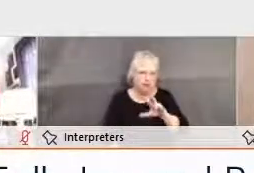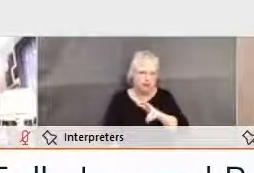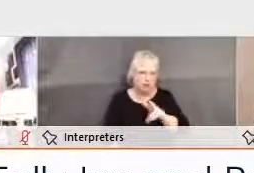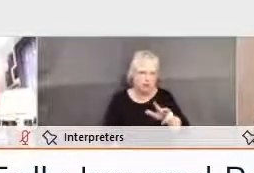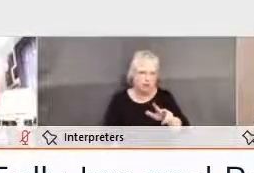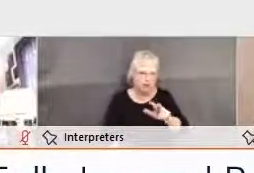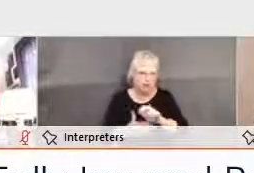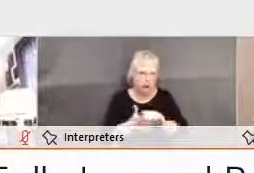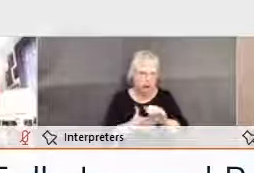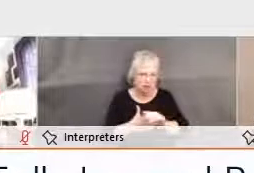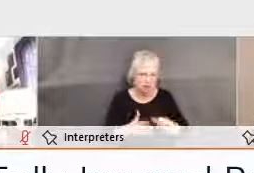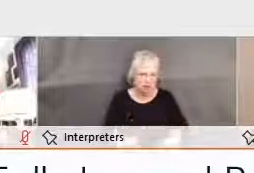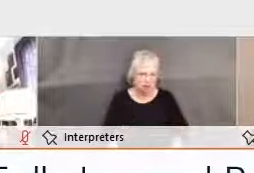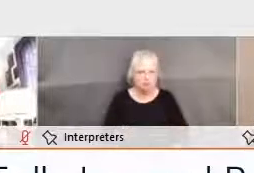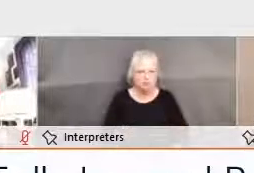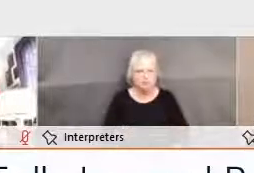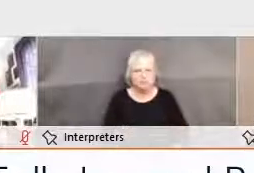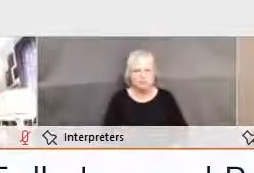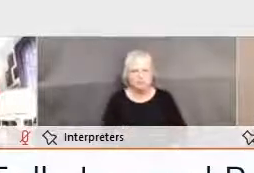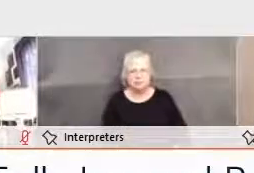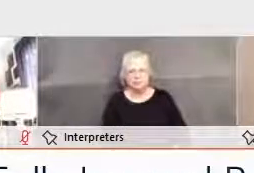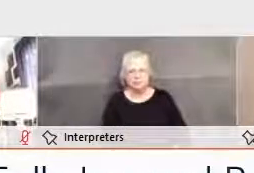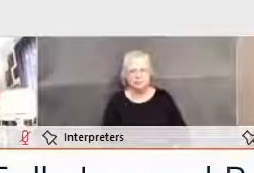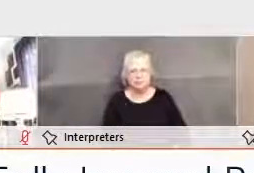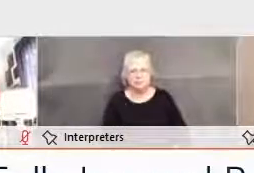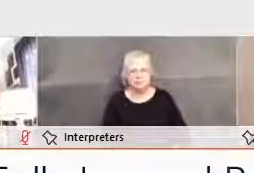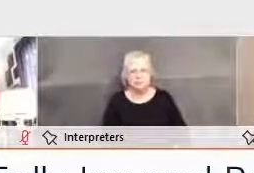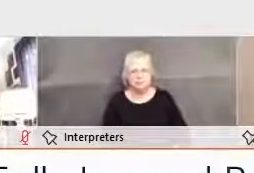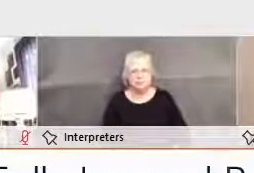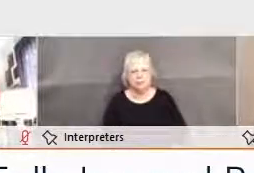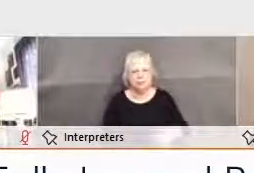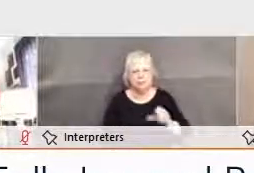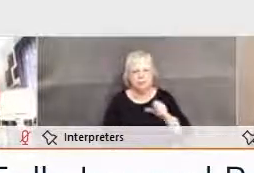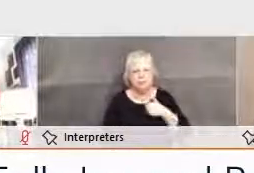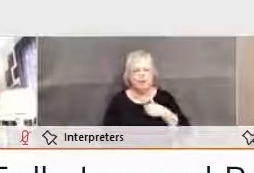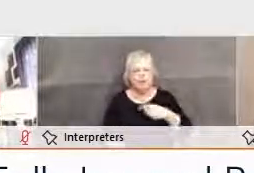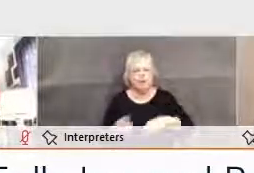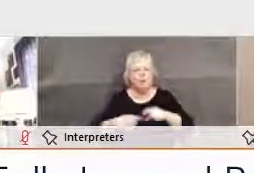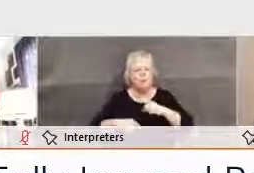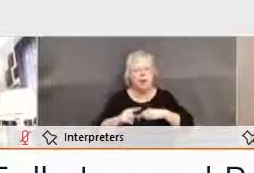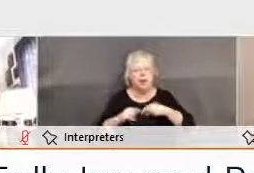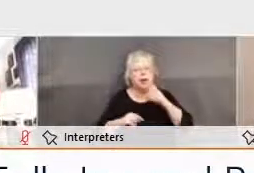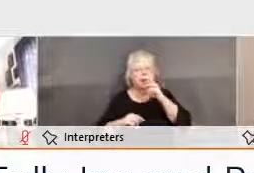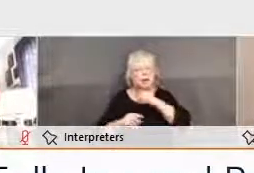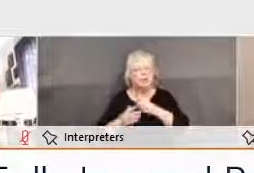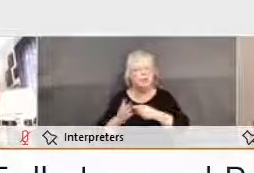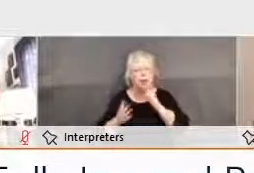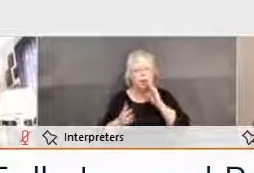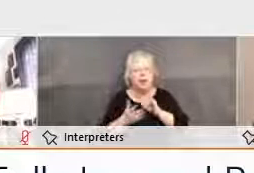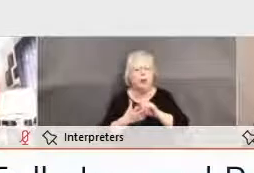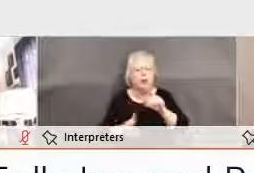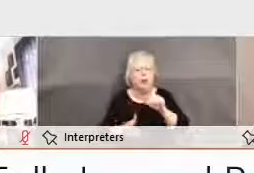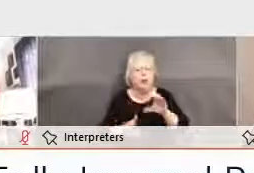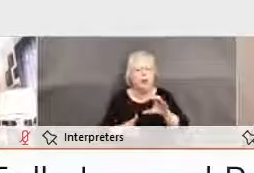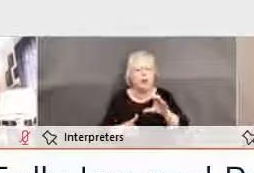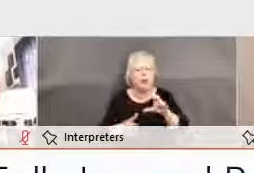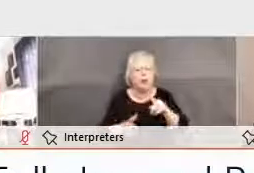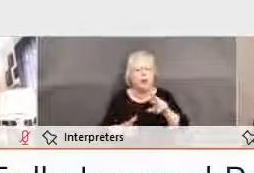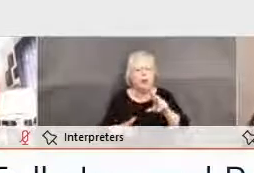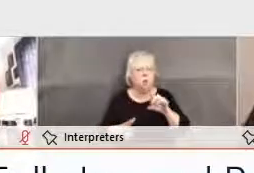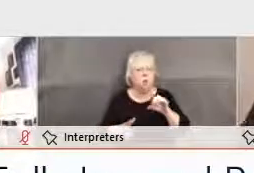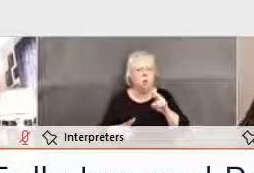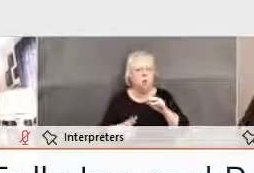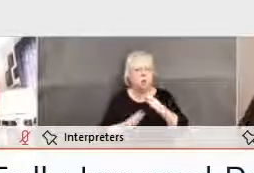$15,281,663. So I went back and estimated what would that December premium holiday look like based on